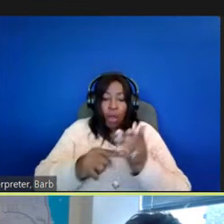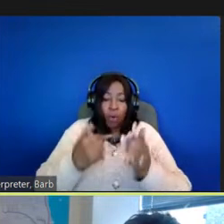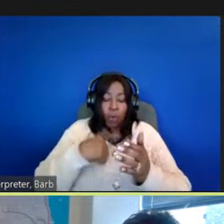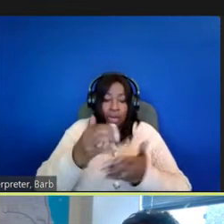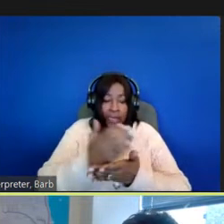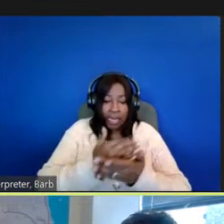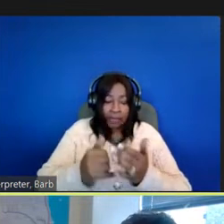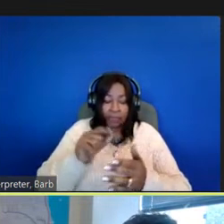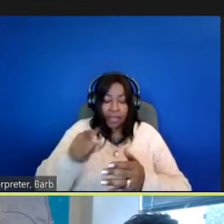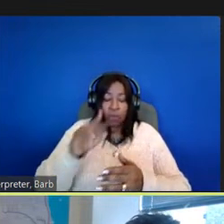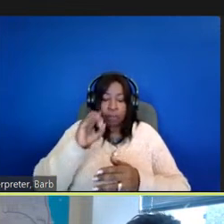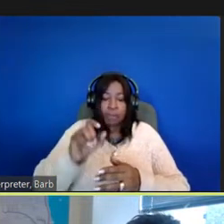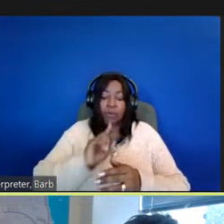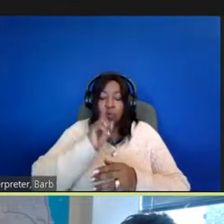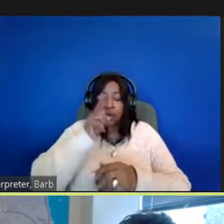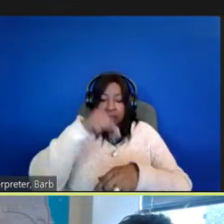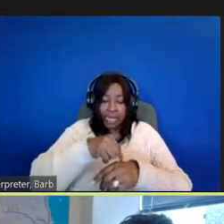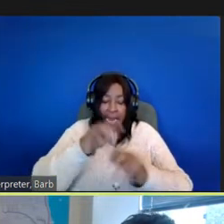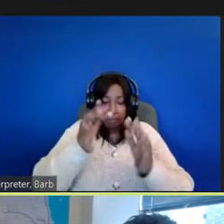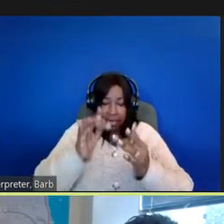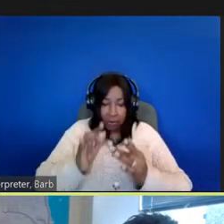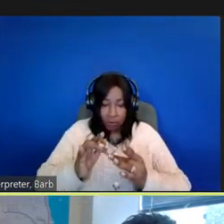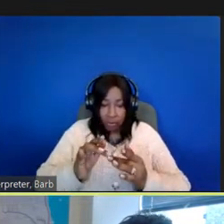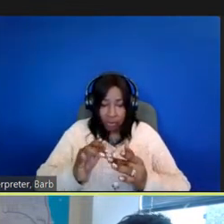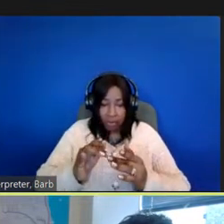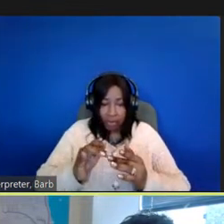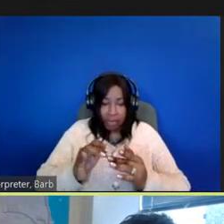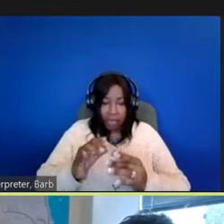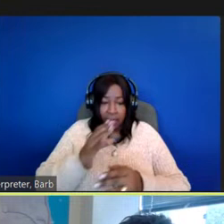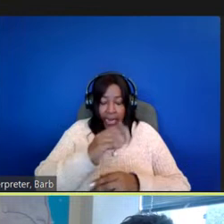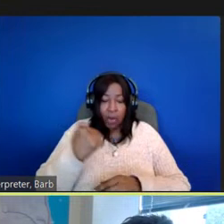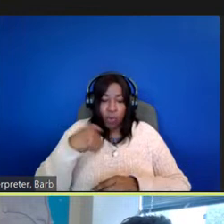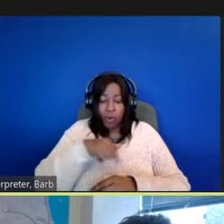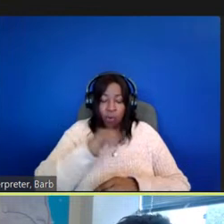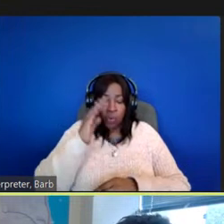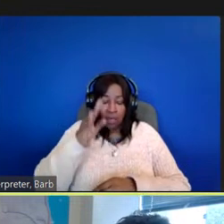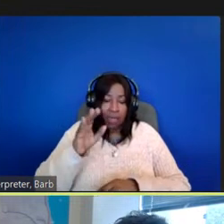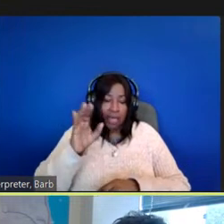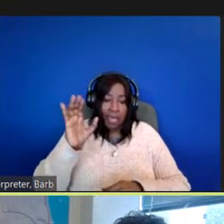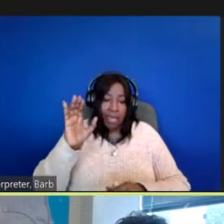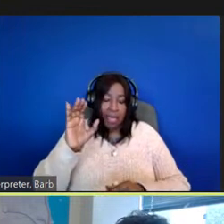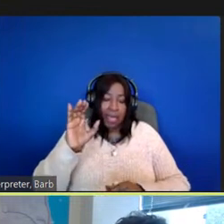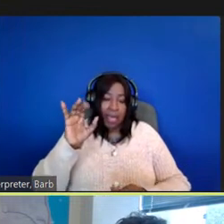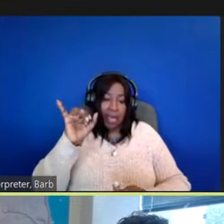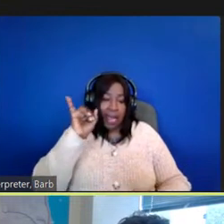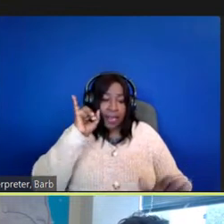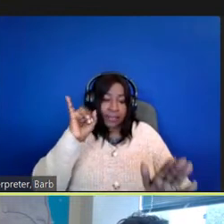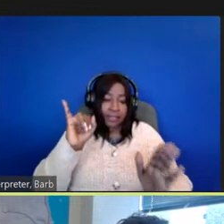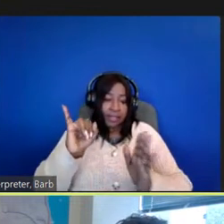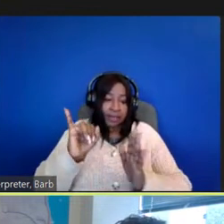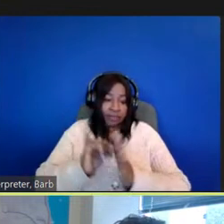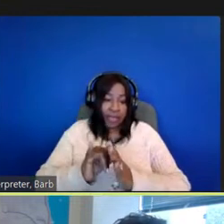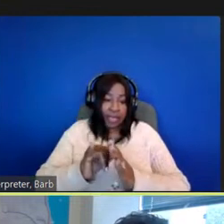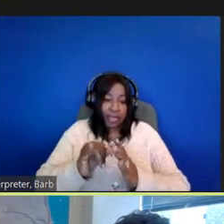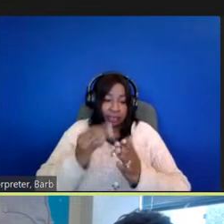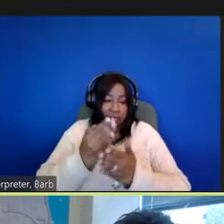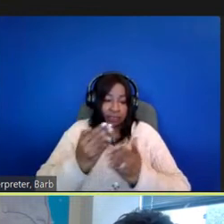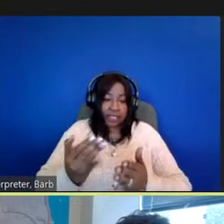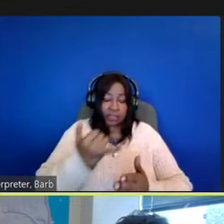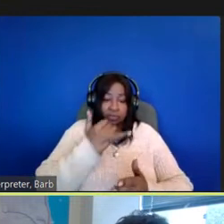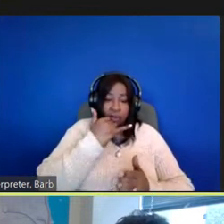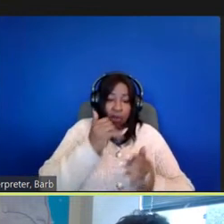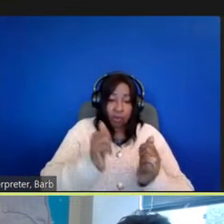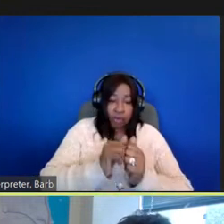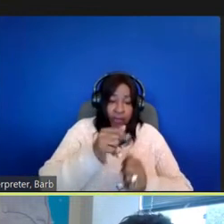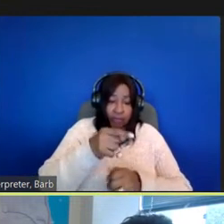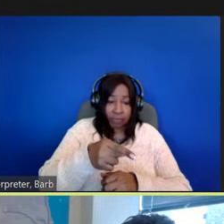so we may not need to vault every bus every night, and we'll identify the defects. And then most importantly to bus